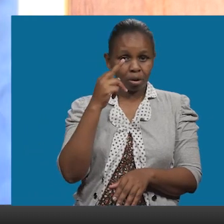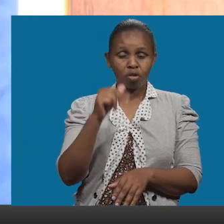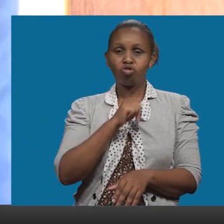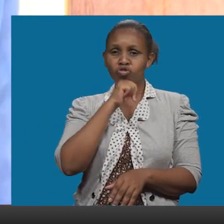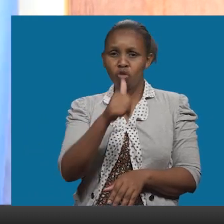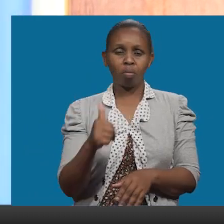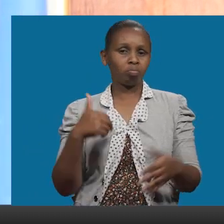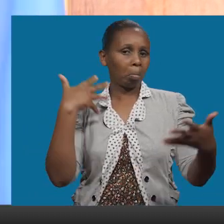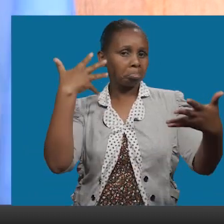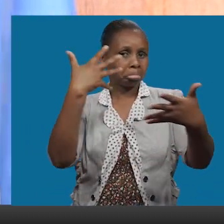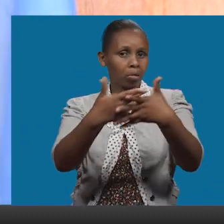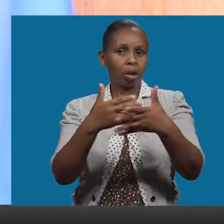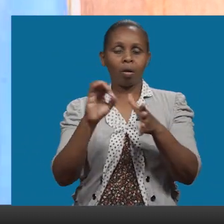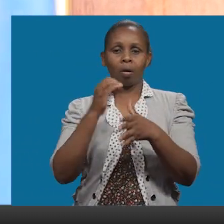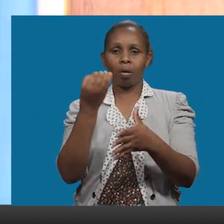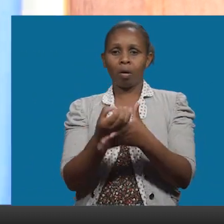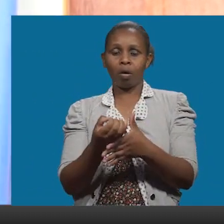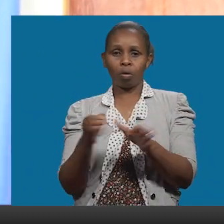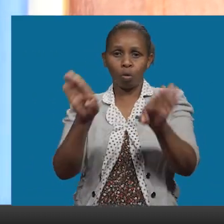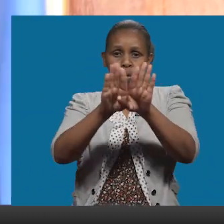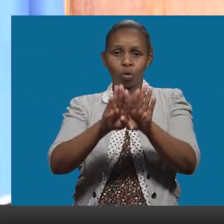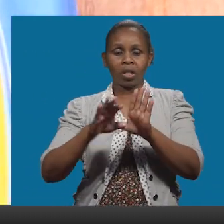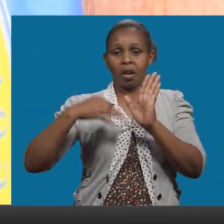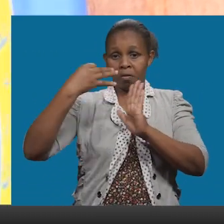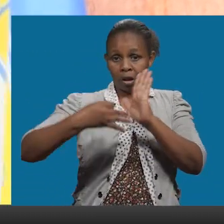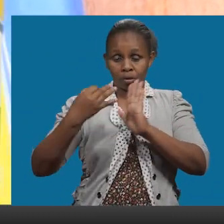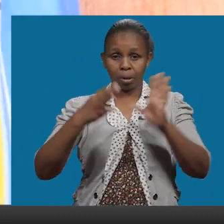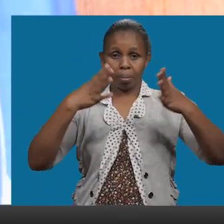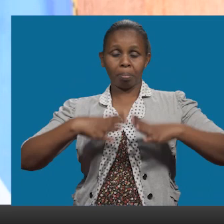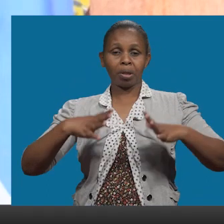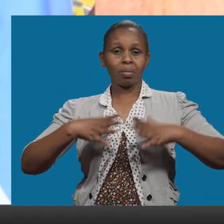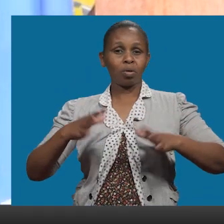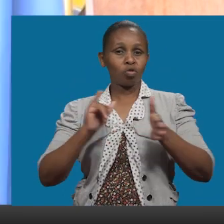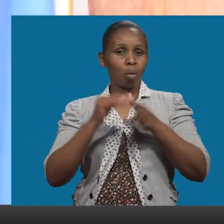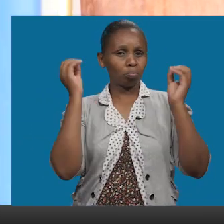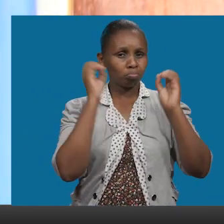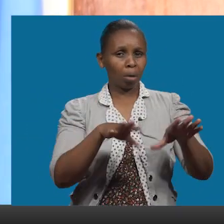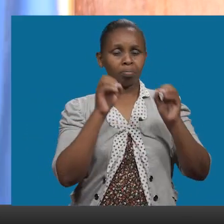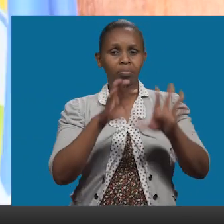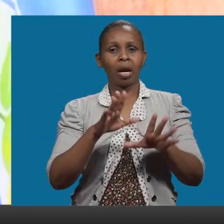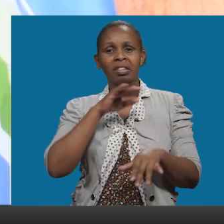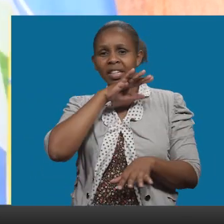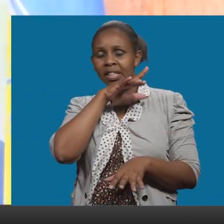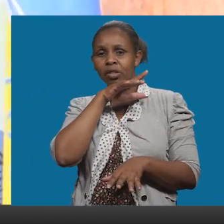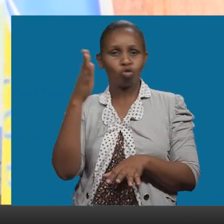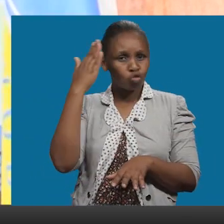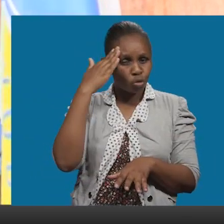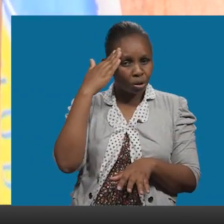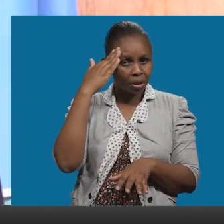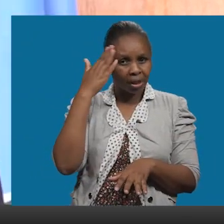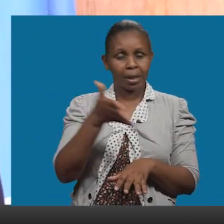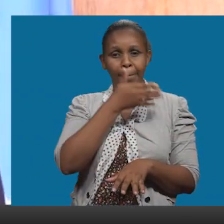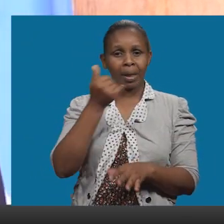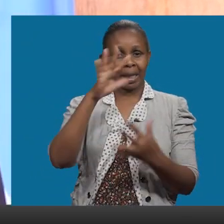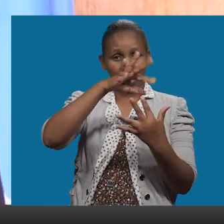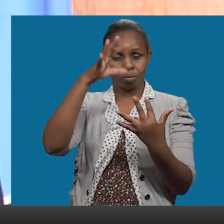should not sentence to jail or close factories of people who are throwing effluents deliberately.